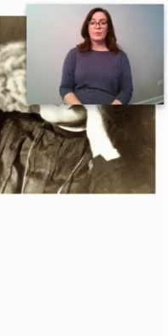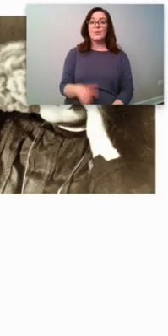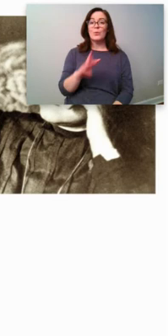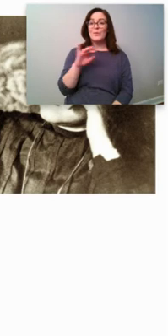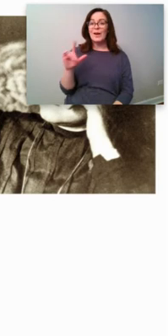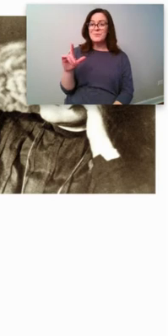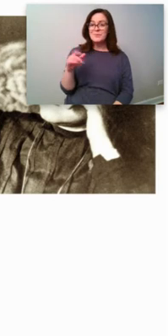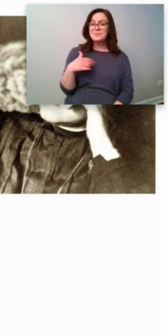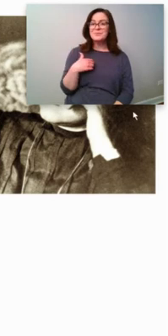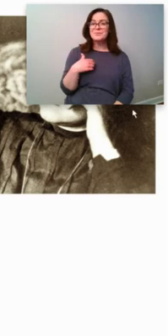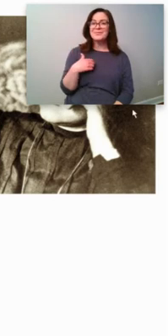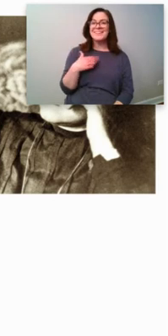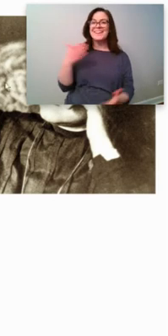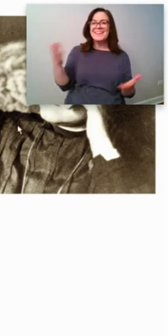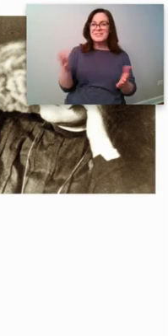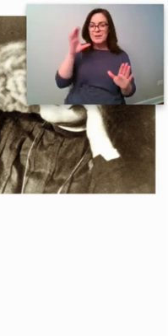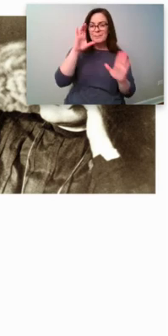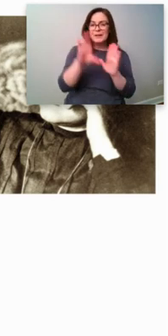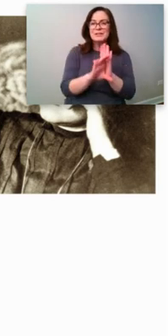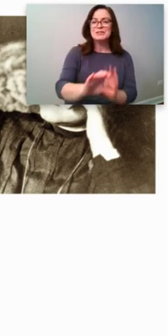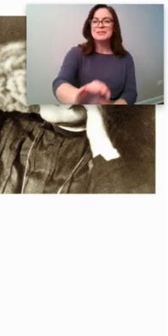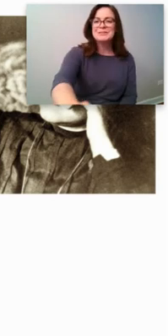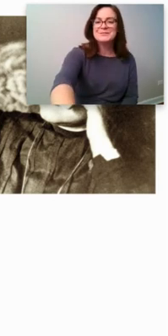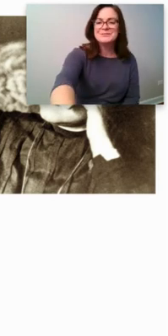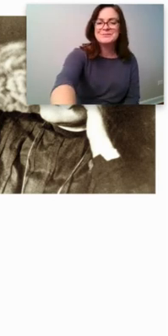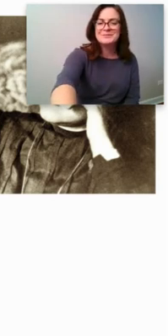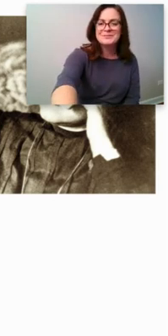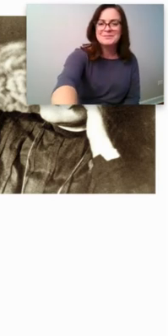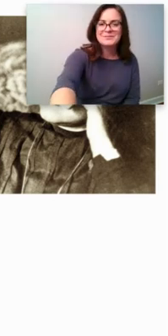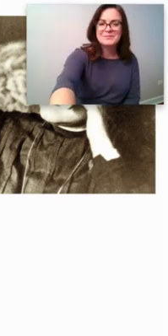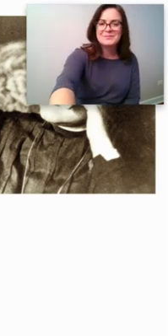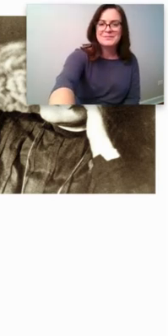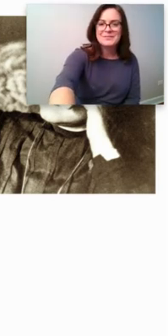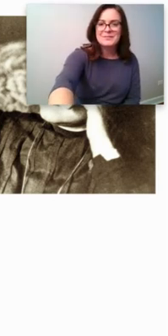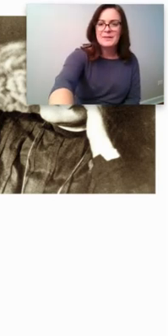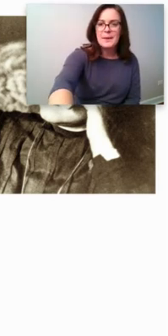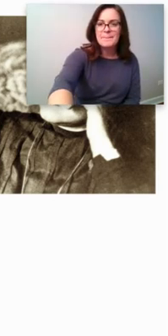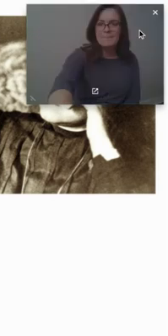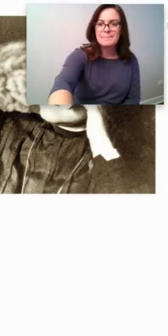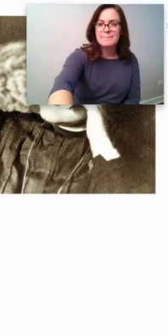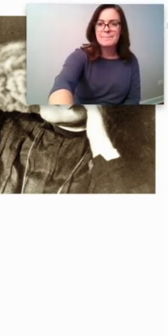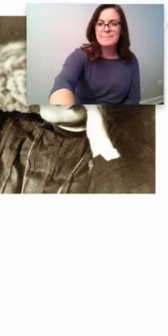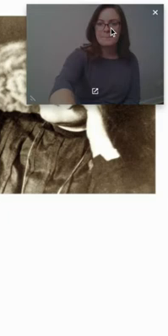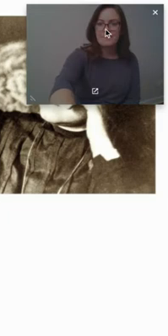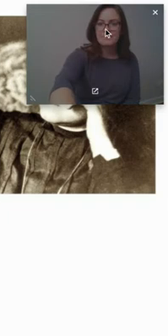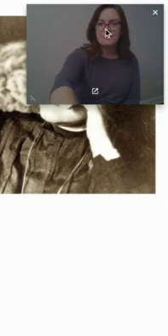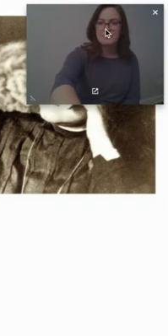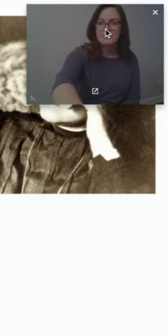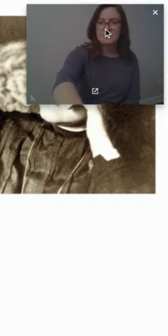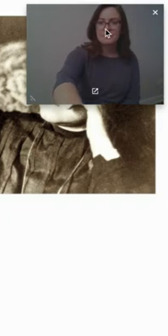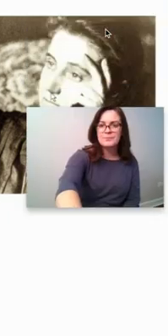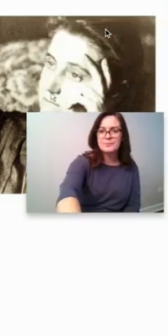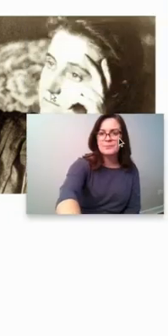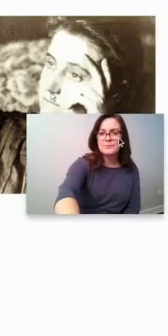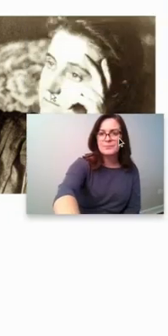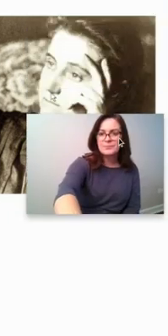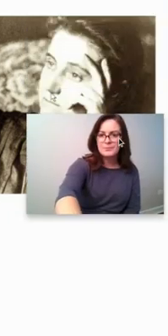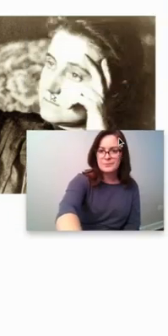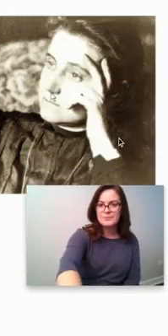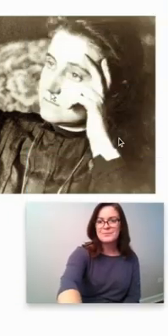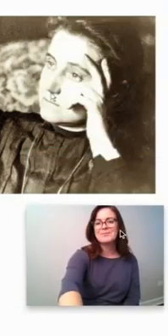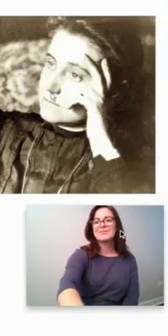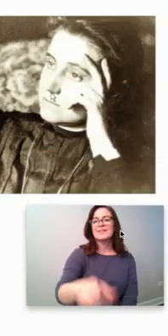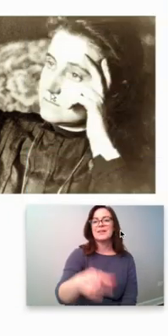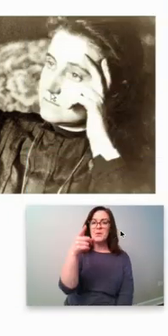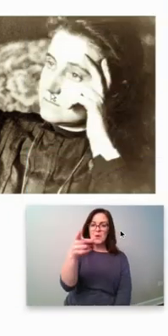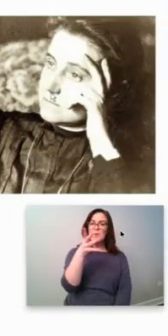Well, here's a picture of a lady named Jane Addams. Jane Addams gave children a place to play. Jane